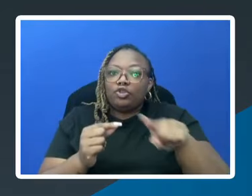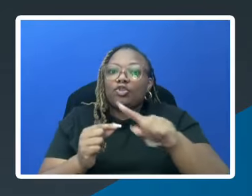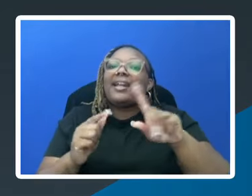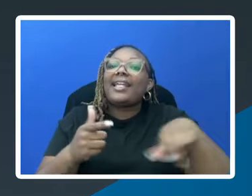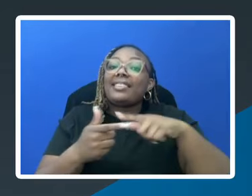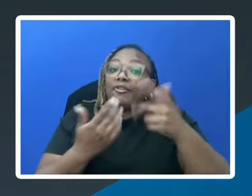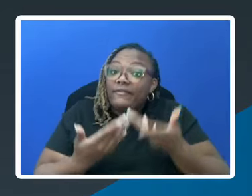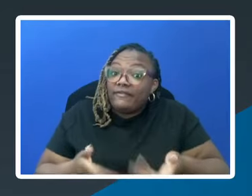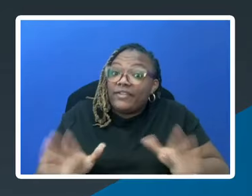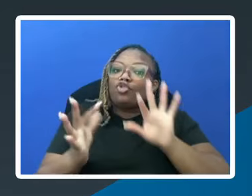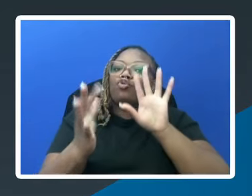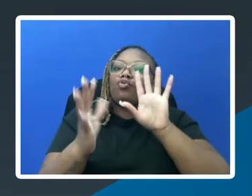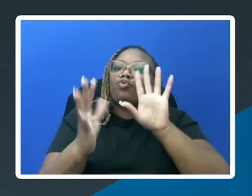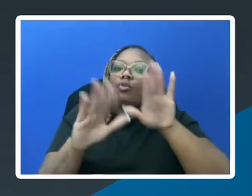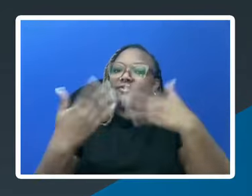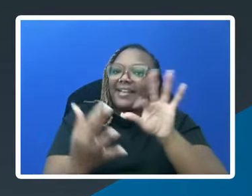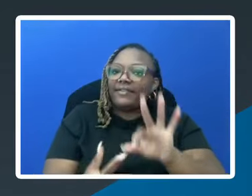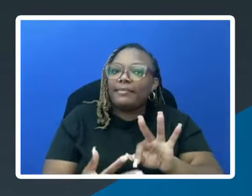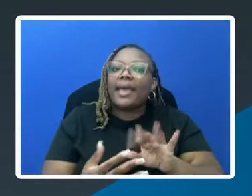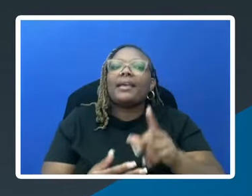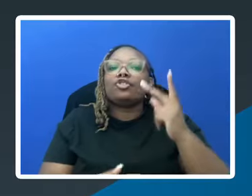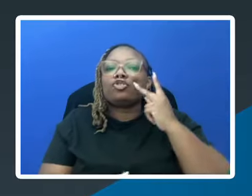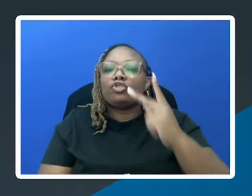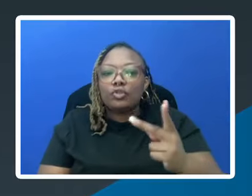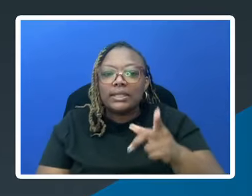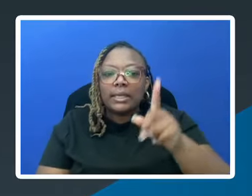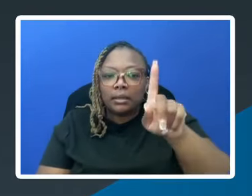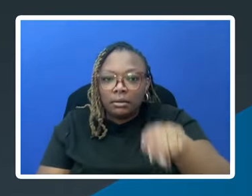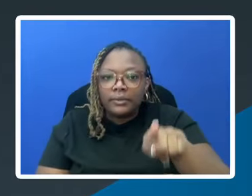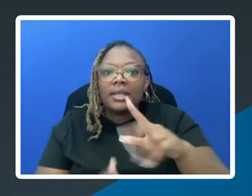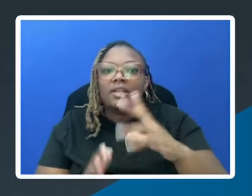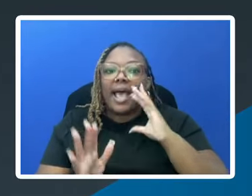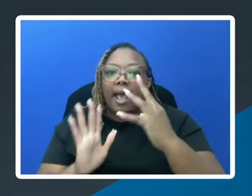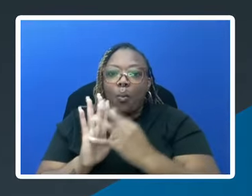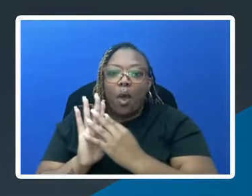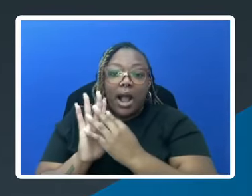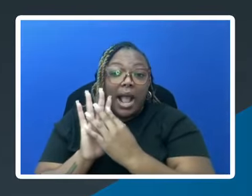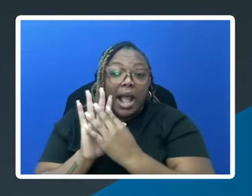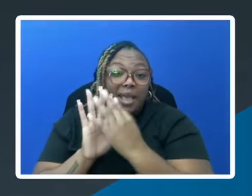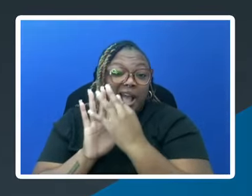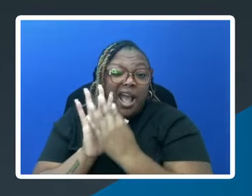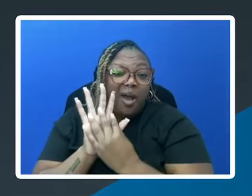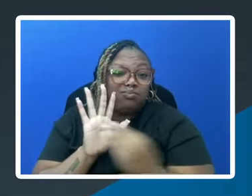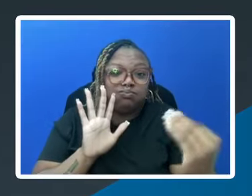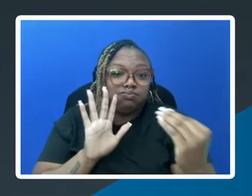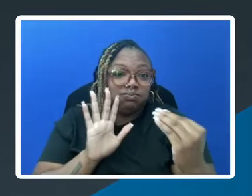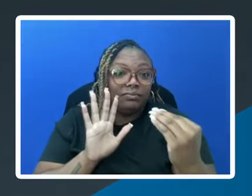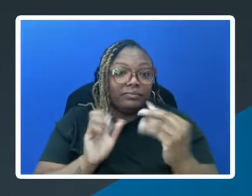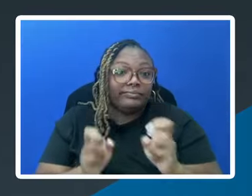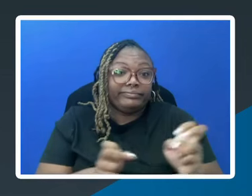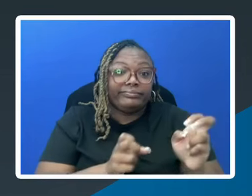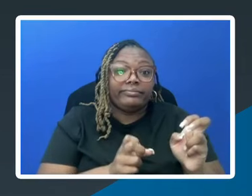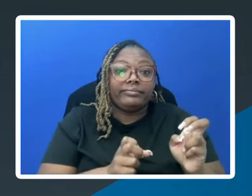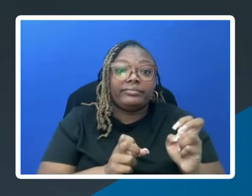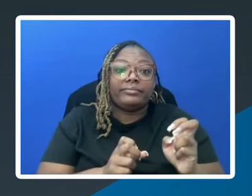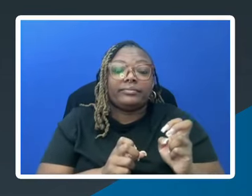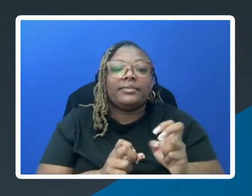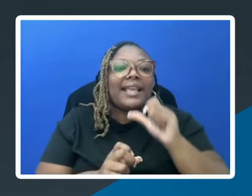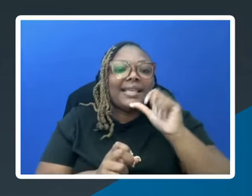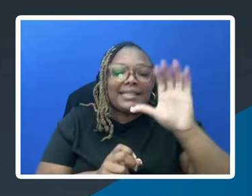is the whole, do you see? So I'm going to literally copy this entire prompt, right? This is not a search engine.